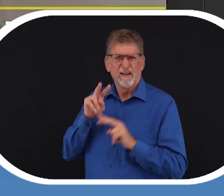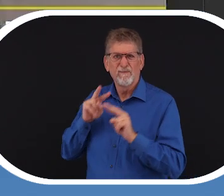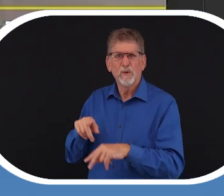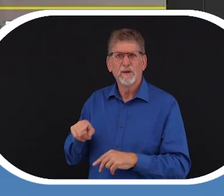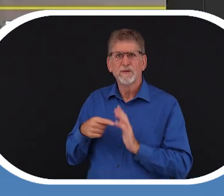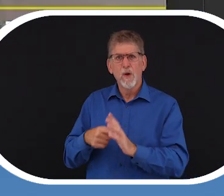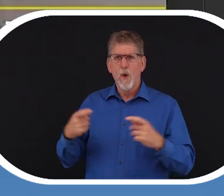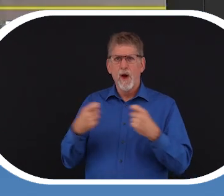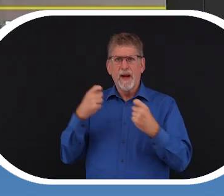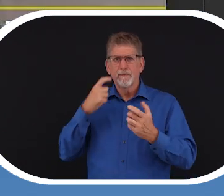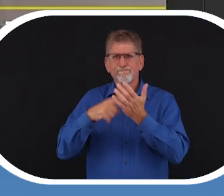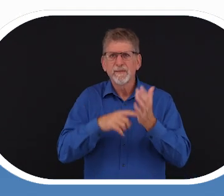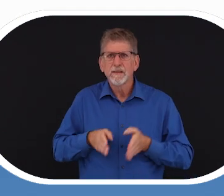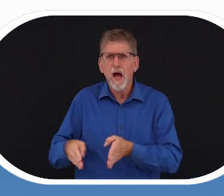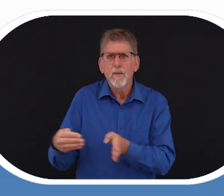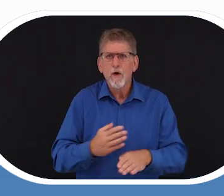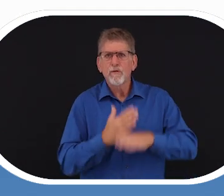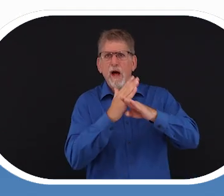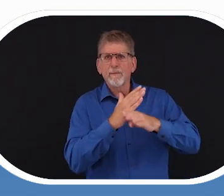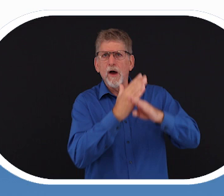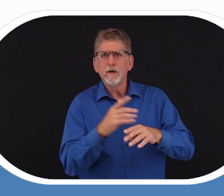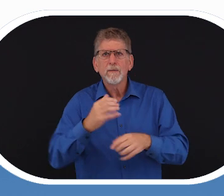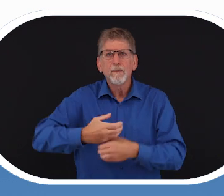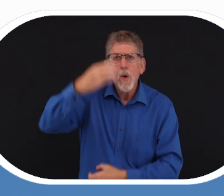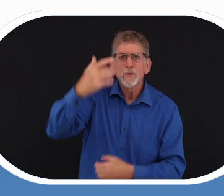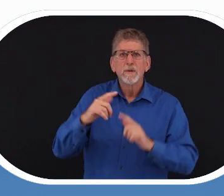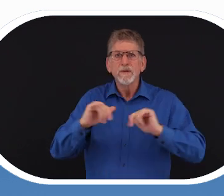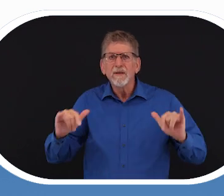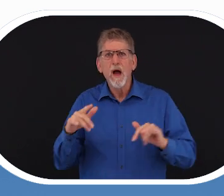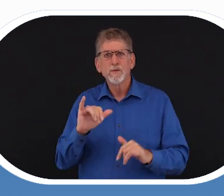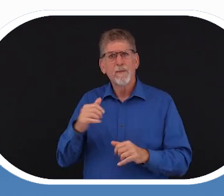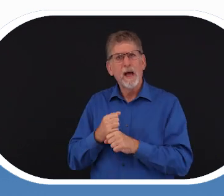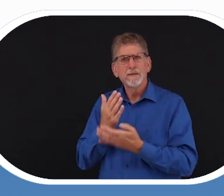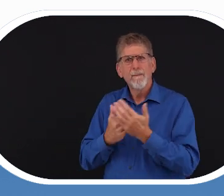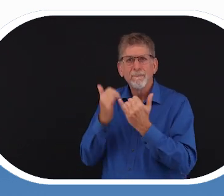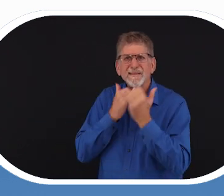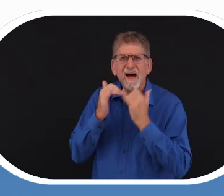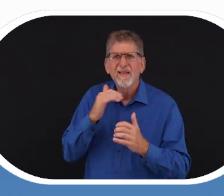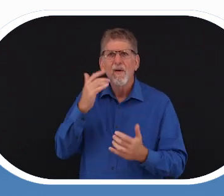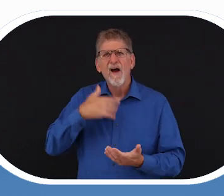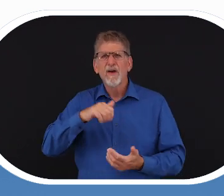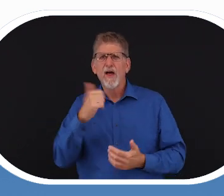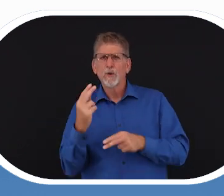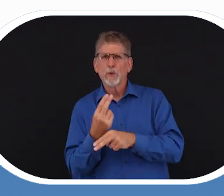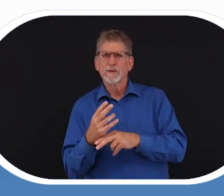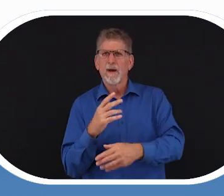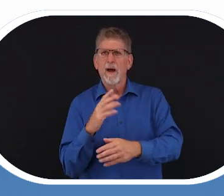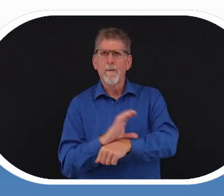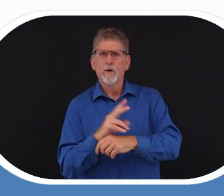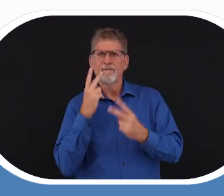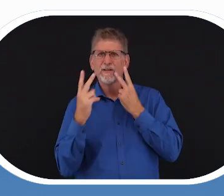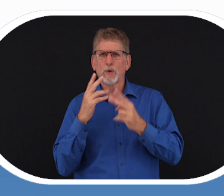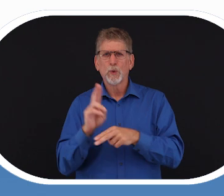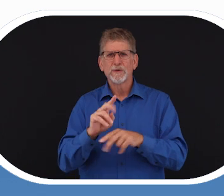it's also making some mistakes. Here's another way that we're using computer vision, through a new prototype validation interface. Here,